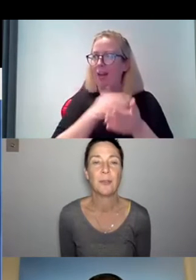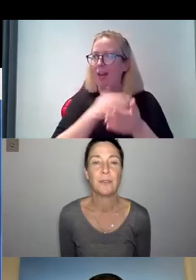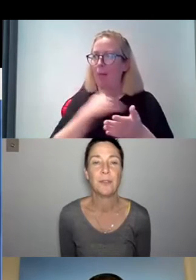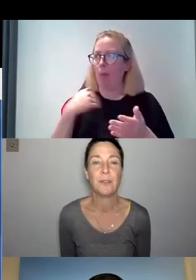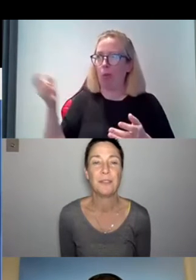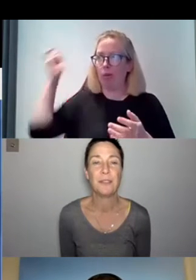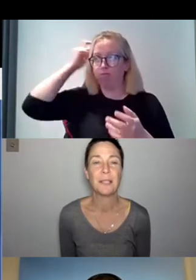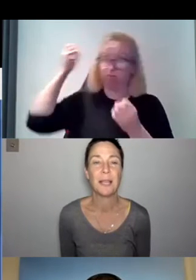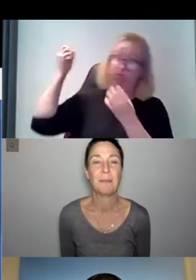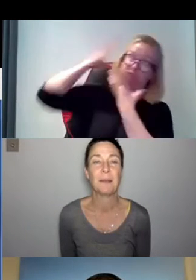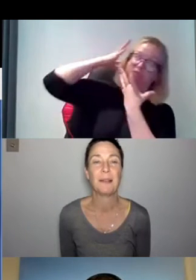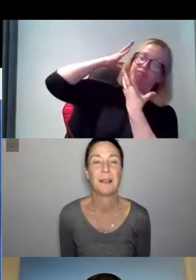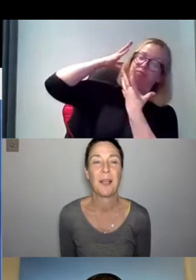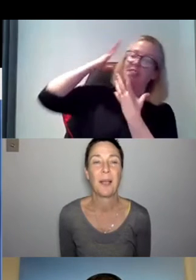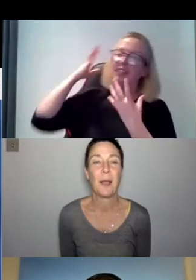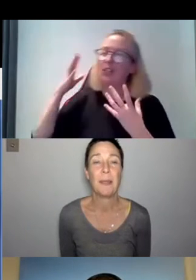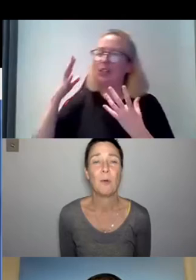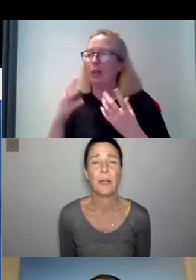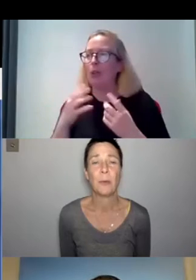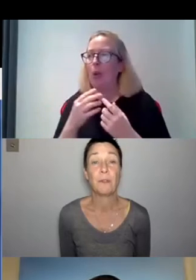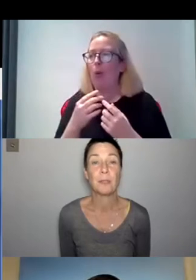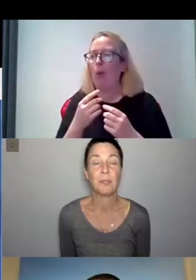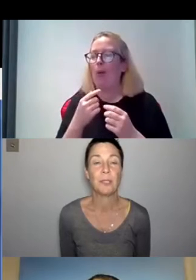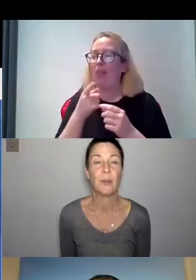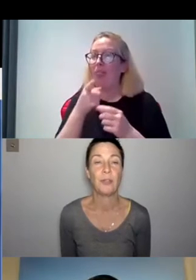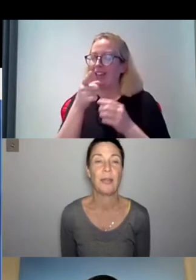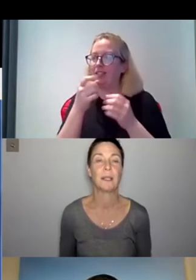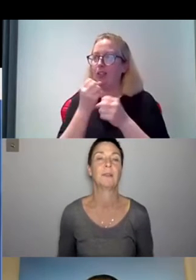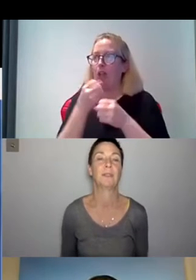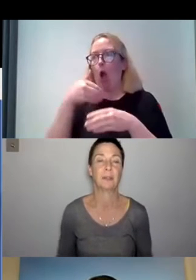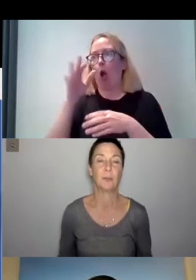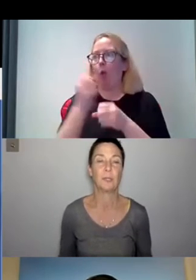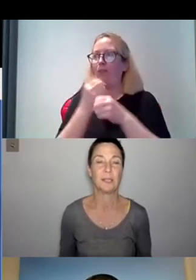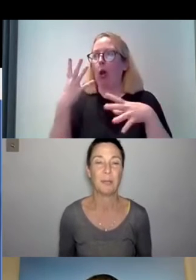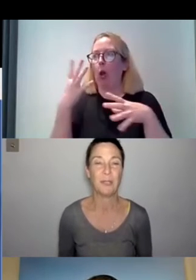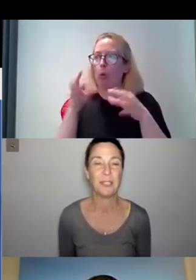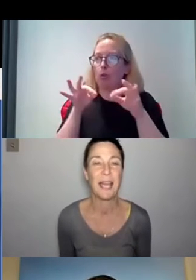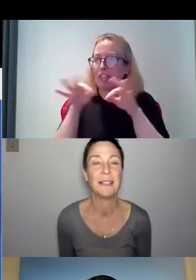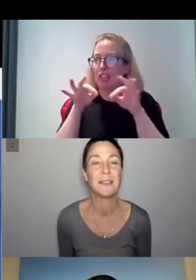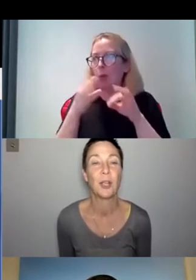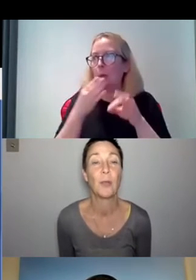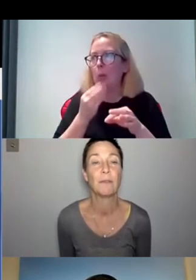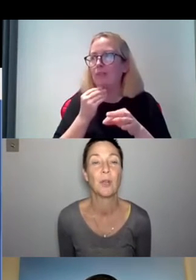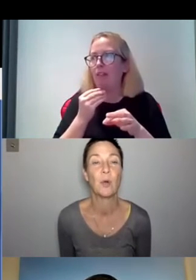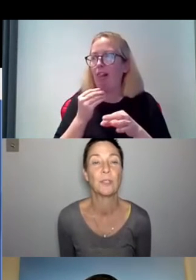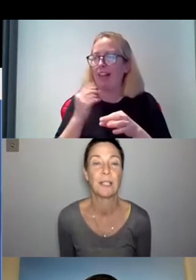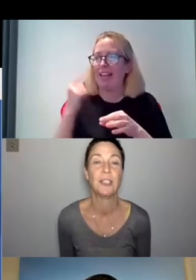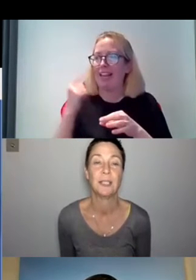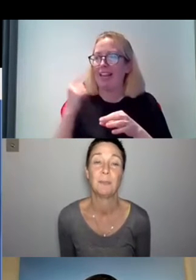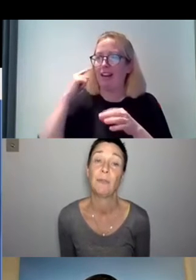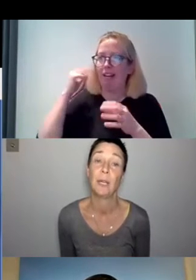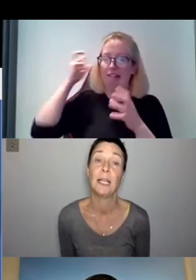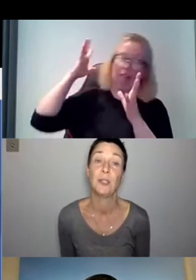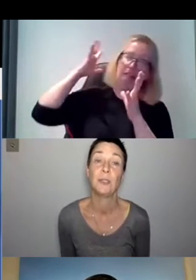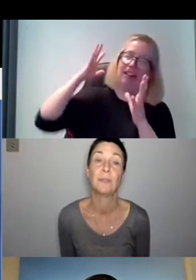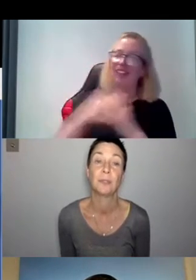I don't know if you feel the same. In the morning you first put it on, you get this kind of almost explosion, and the Going for Gold strategy has